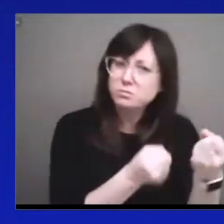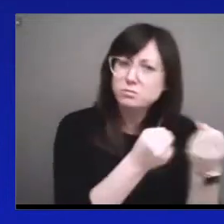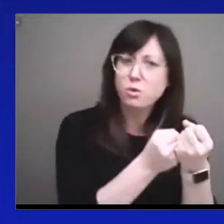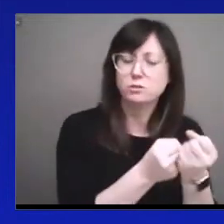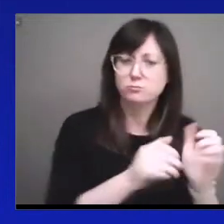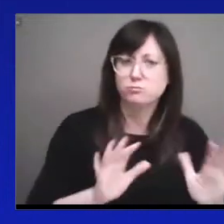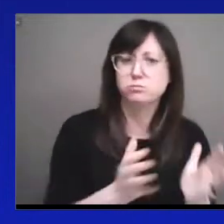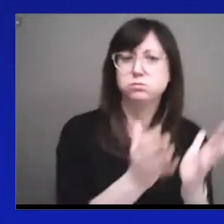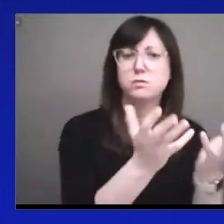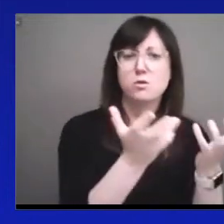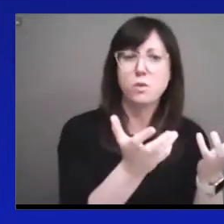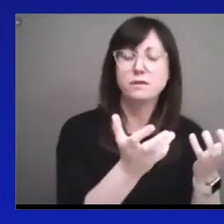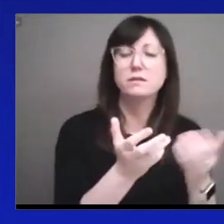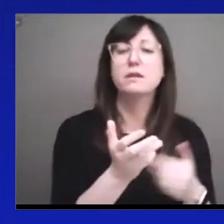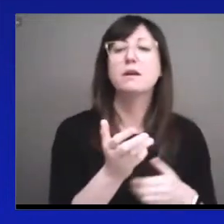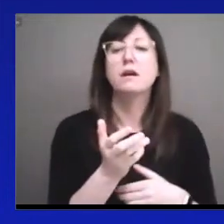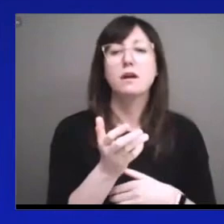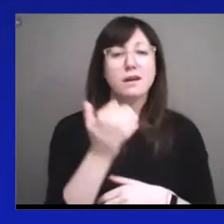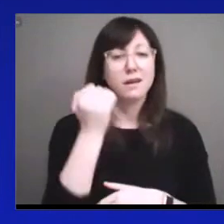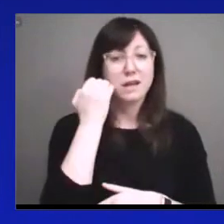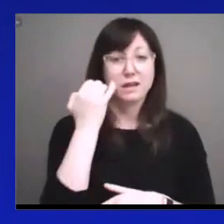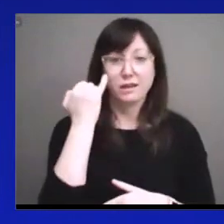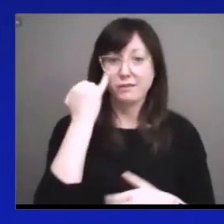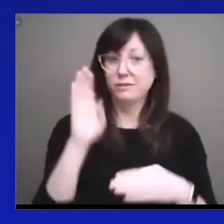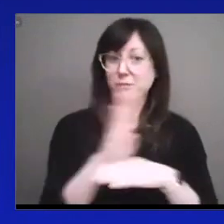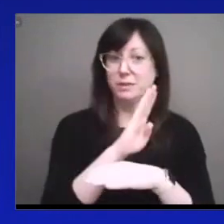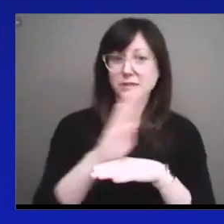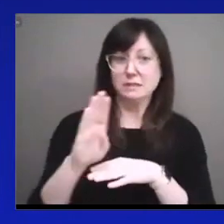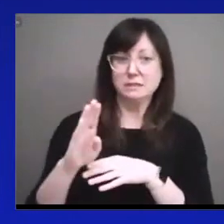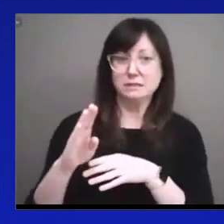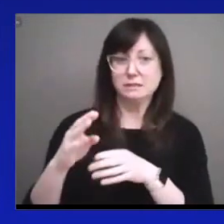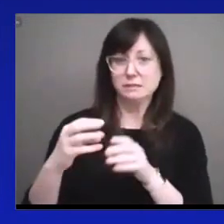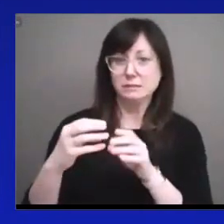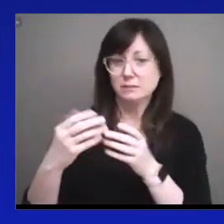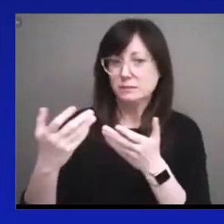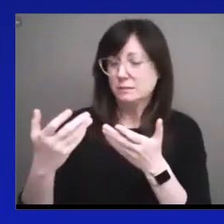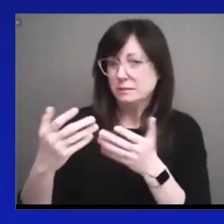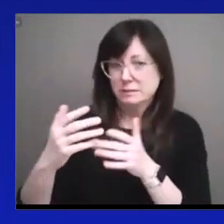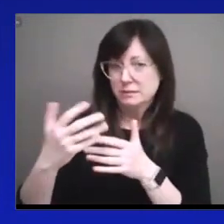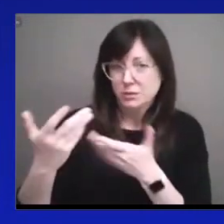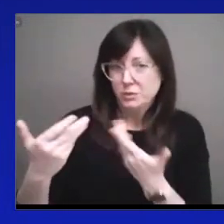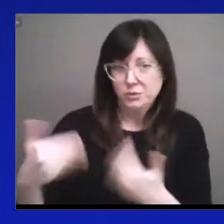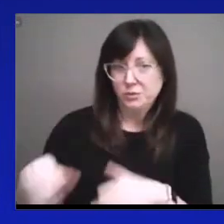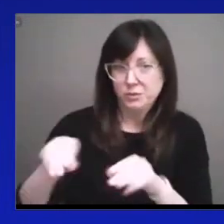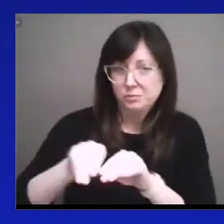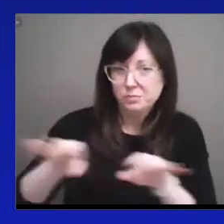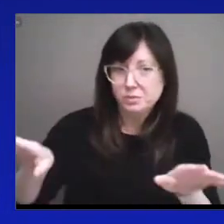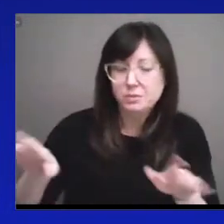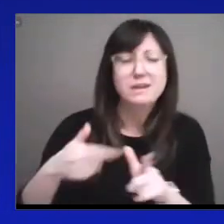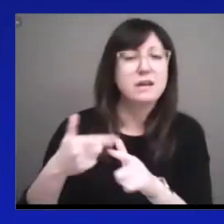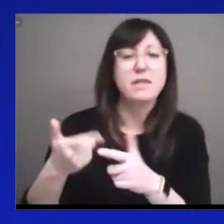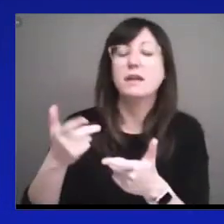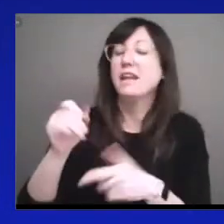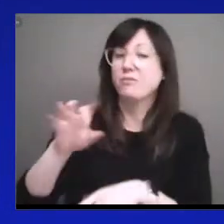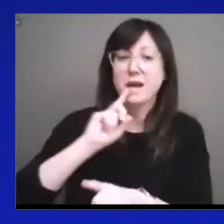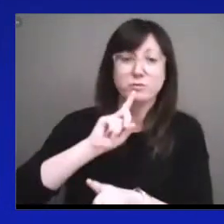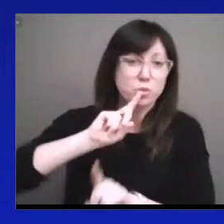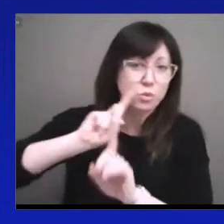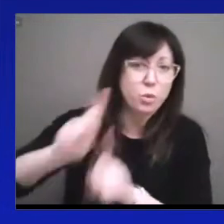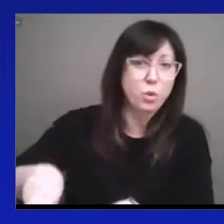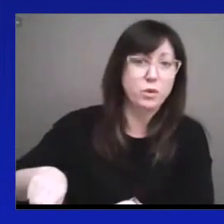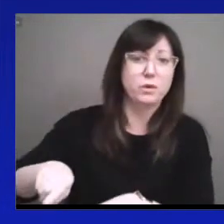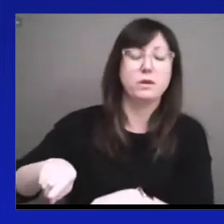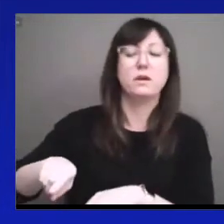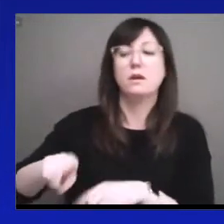if we run into a challenge with a business, we can do the same thing again we do with individuals. If we have to issue an order, we